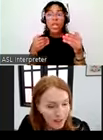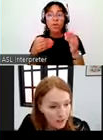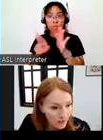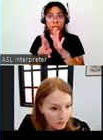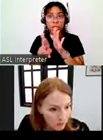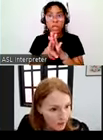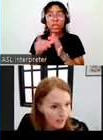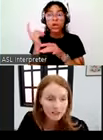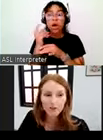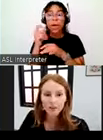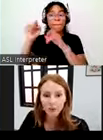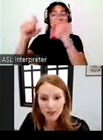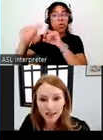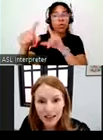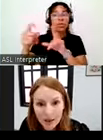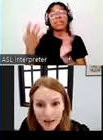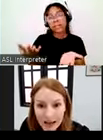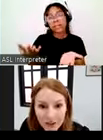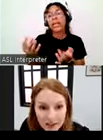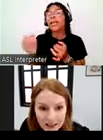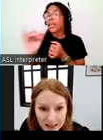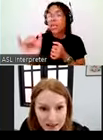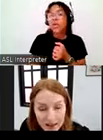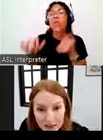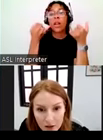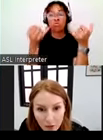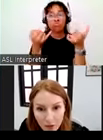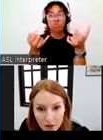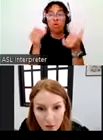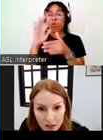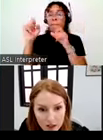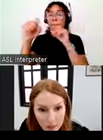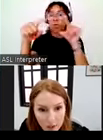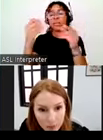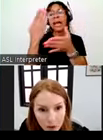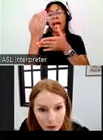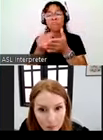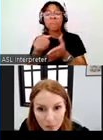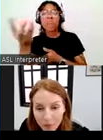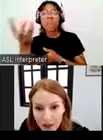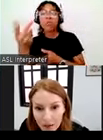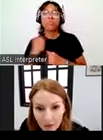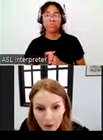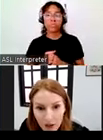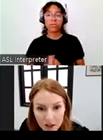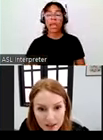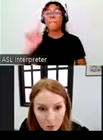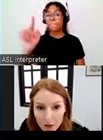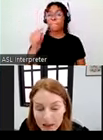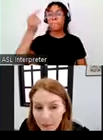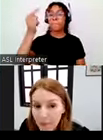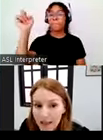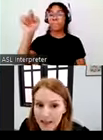about answering some of the ones that came in live today. So the first question that I'm going to pull up from the questions